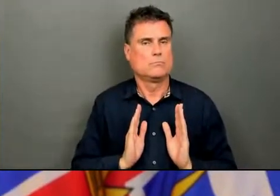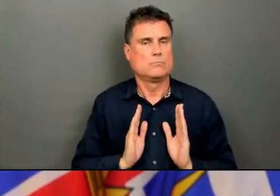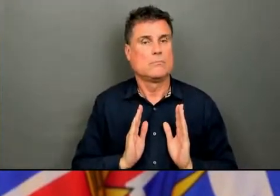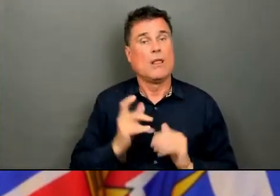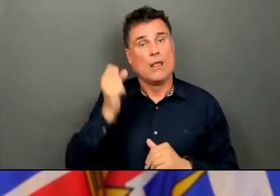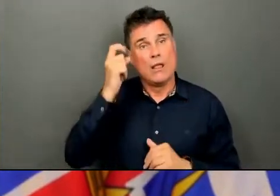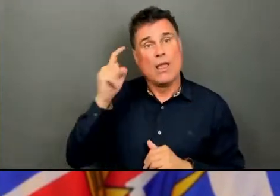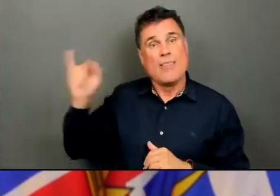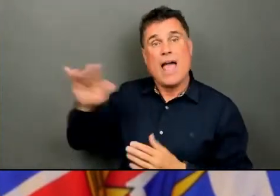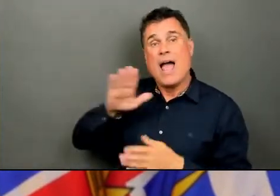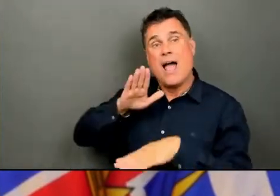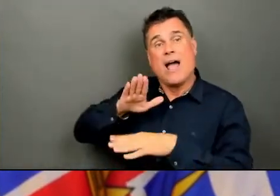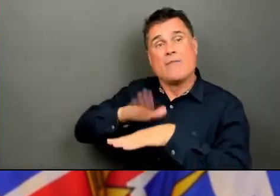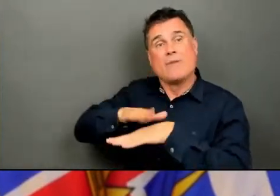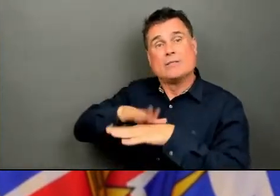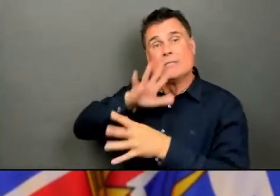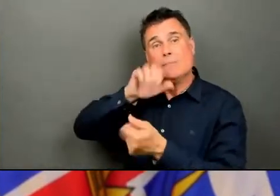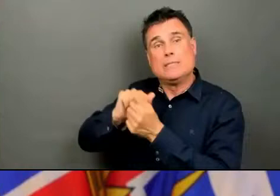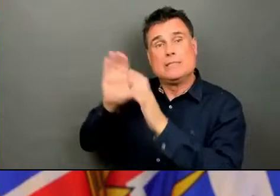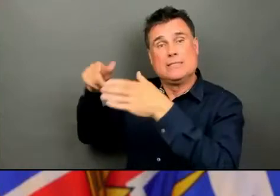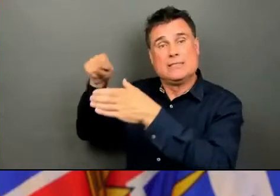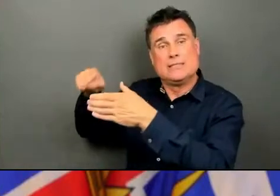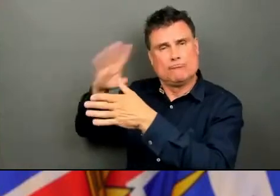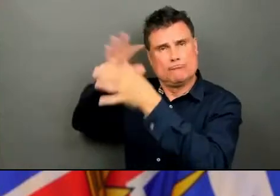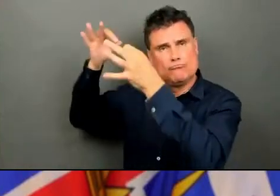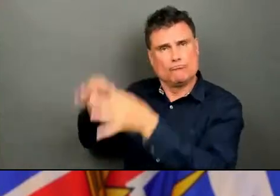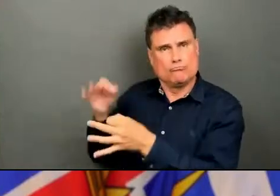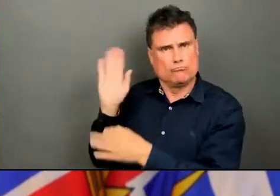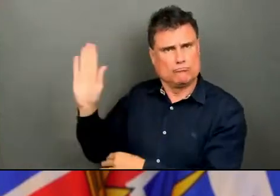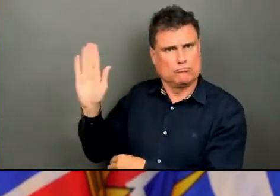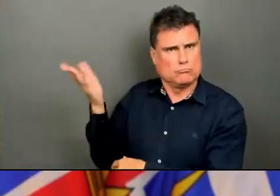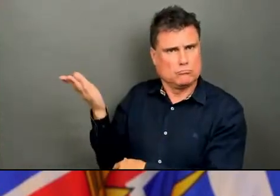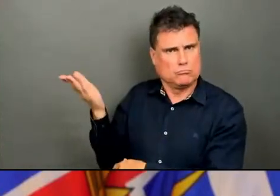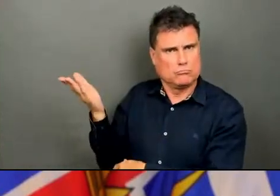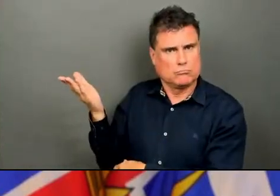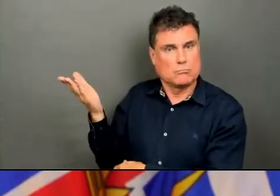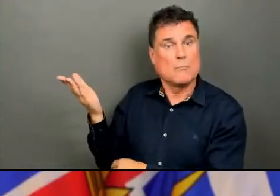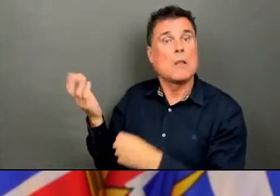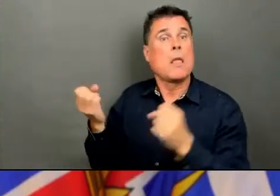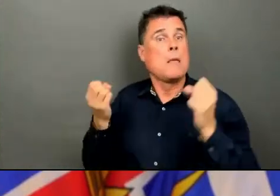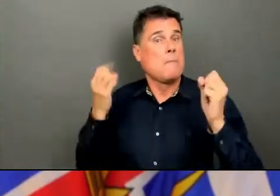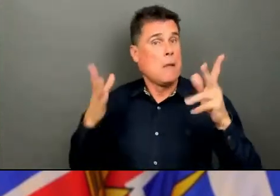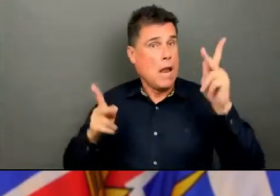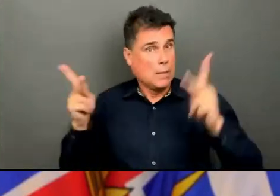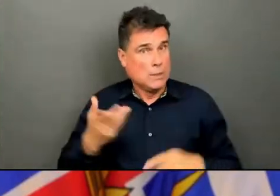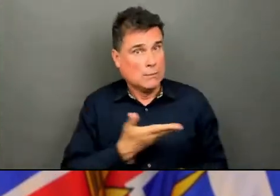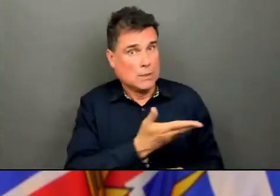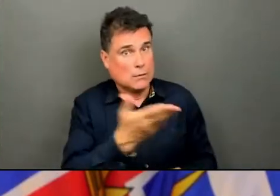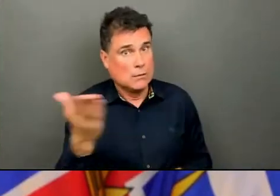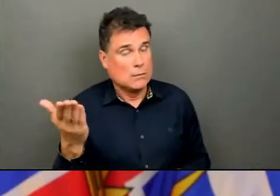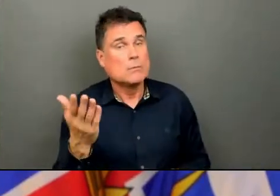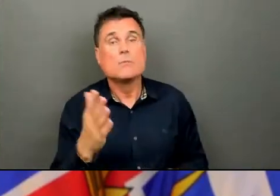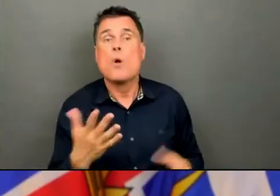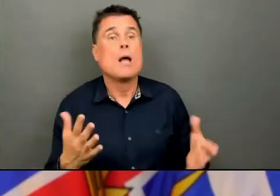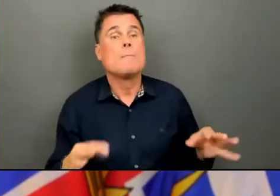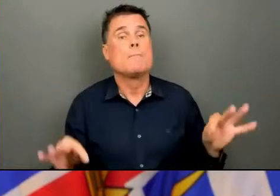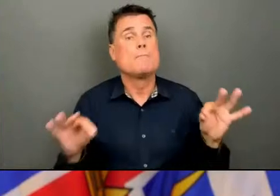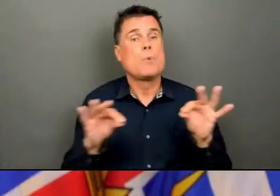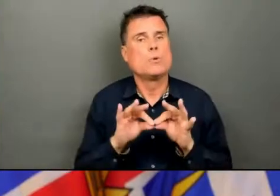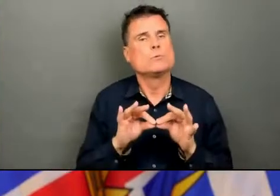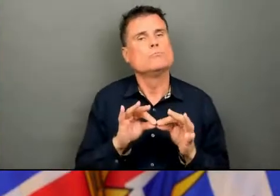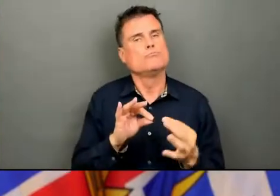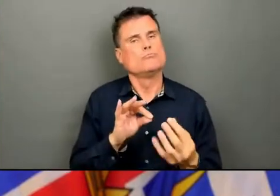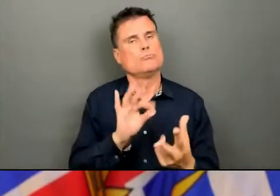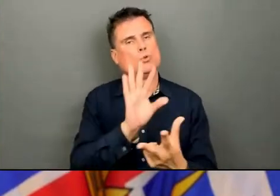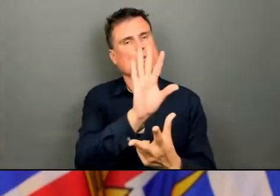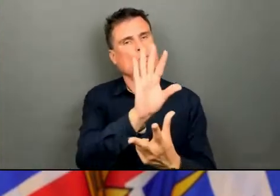many people who made that very important choice about receiving a vaccine. And they made the choice to receive AstraZeneca.